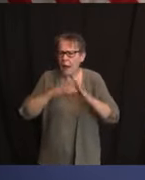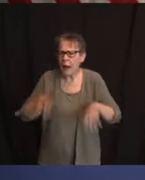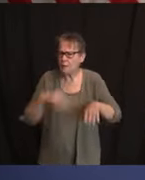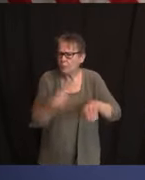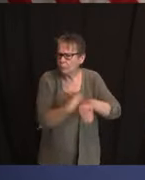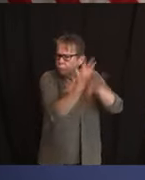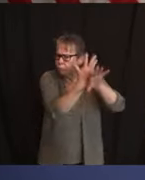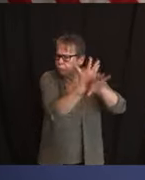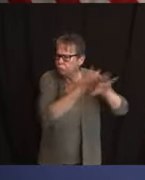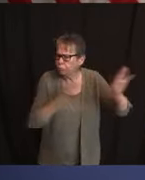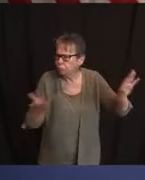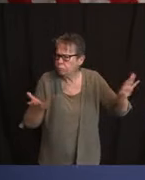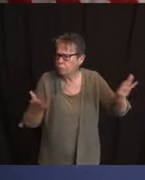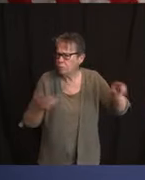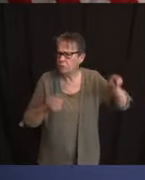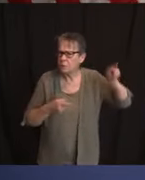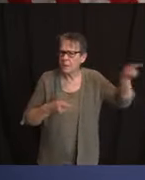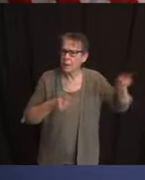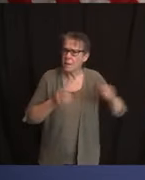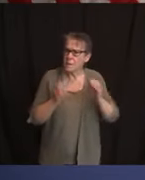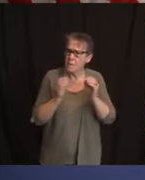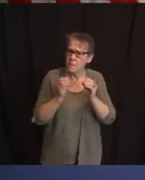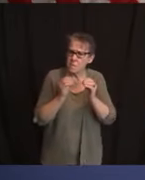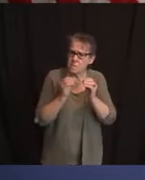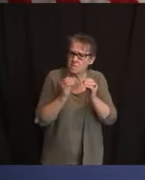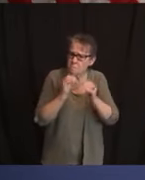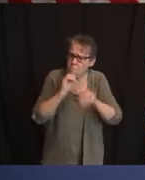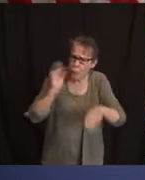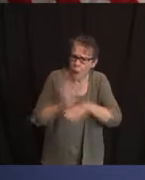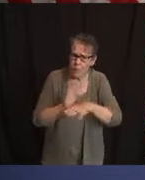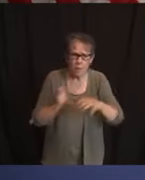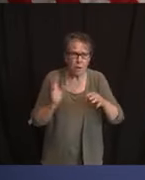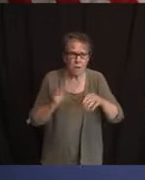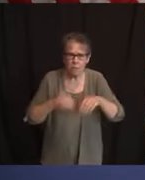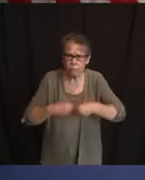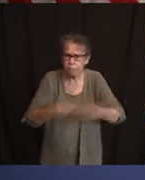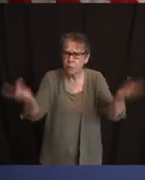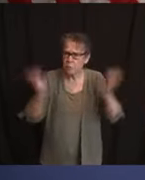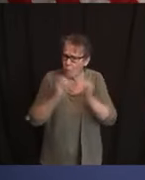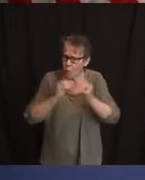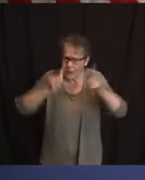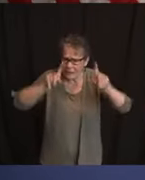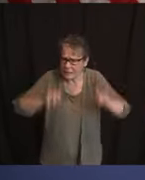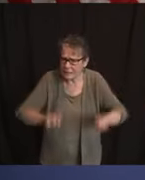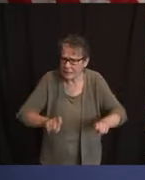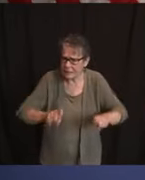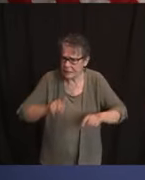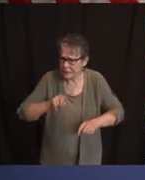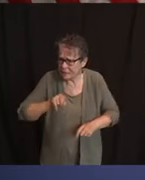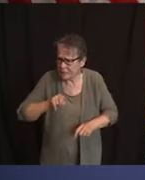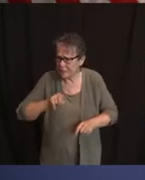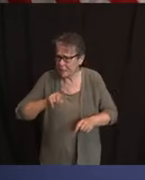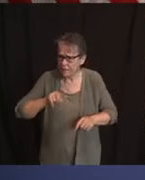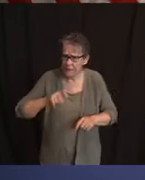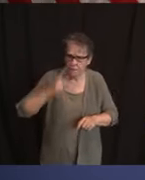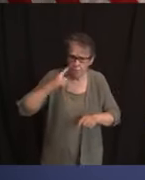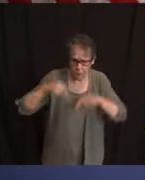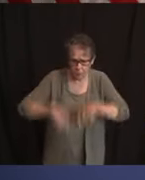testing for New Jersey and New York or elsewhere? And my second question is, have any of the